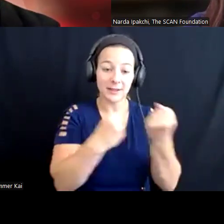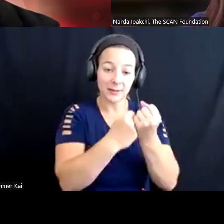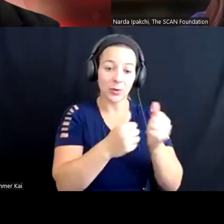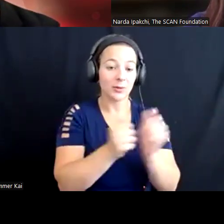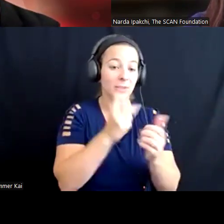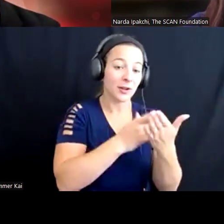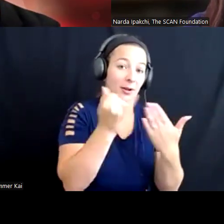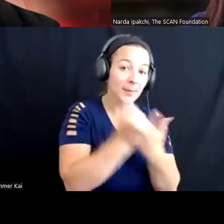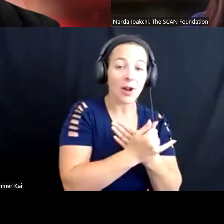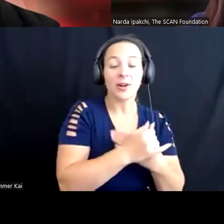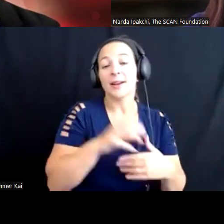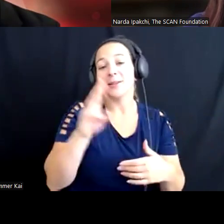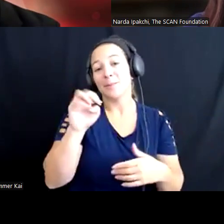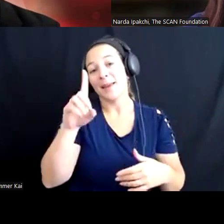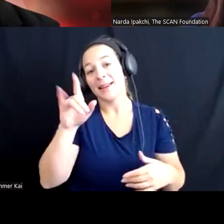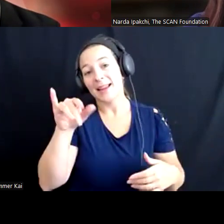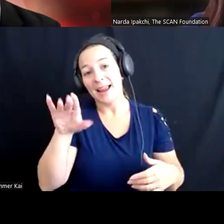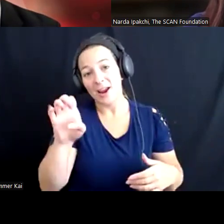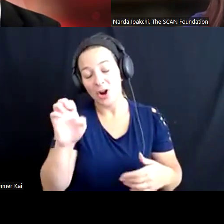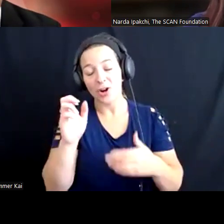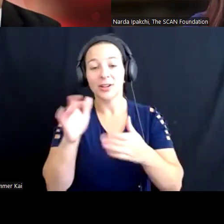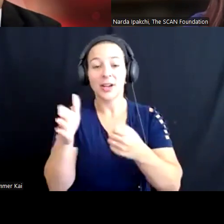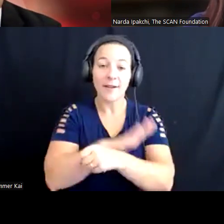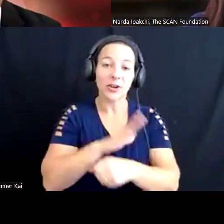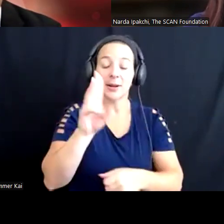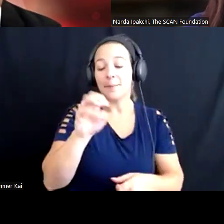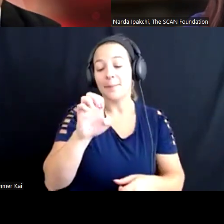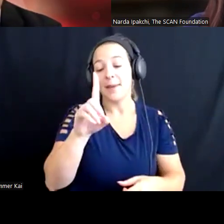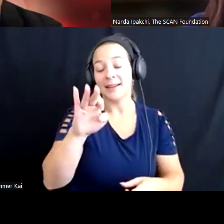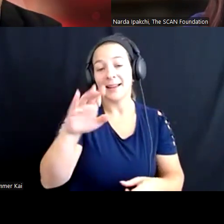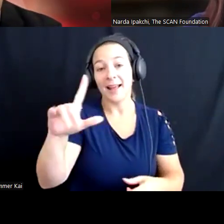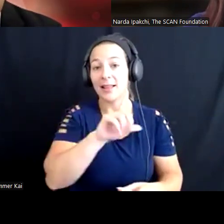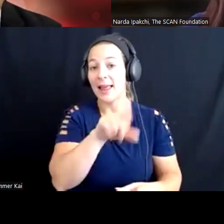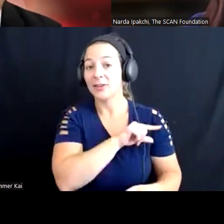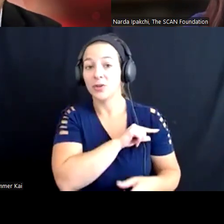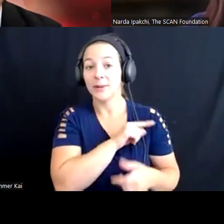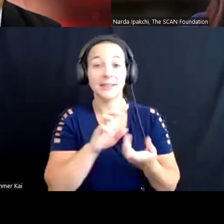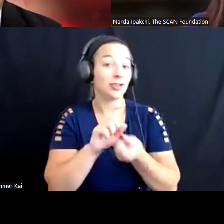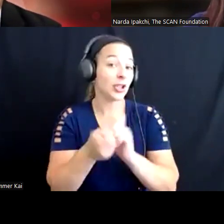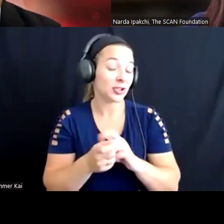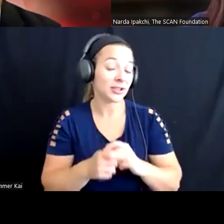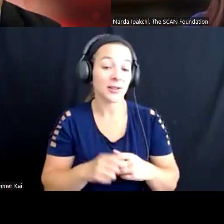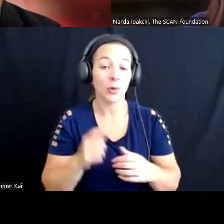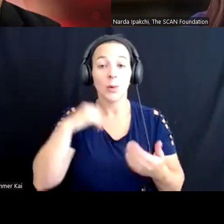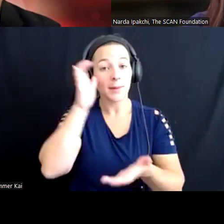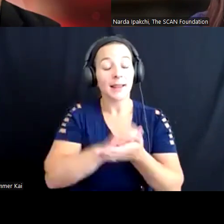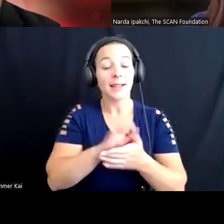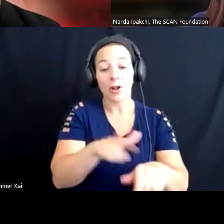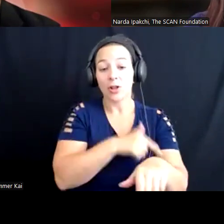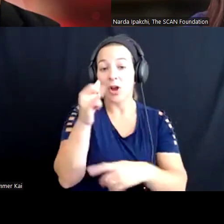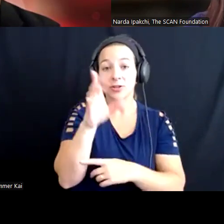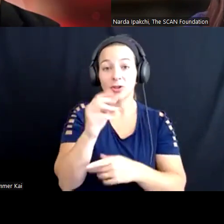expenditures, broader Medicare coverage, and Medi-Cal eligibility changes. We believe any long-term care benefit should be equitable